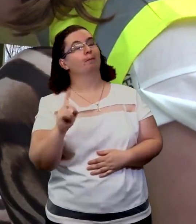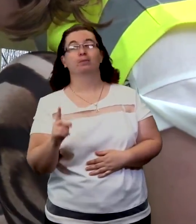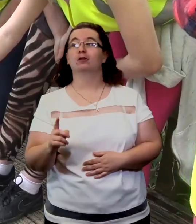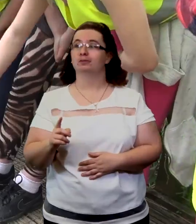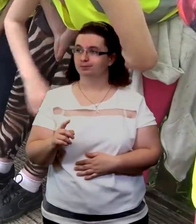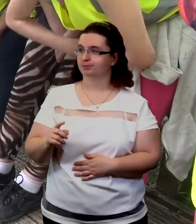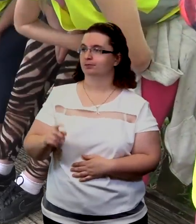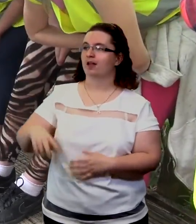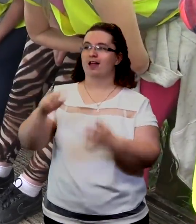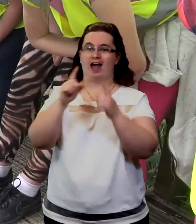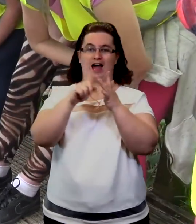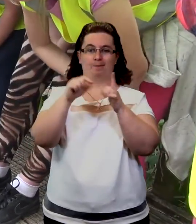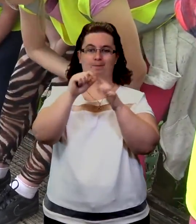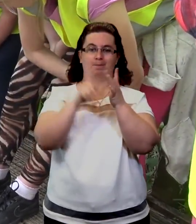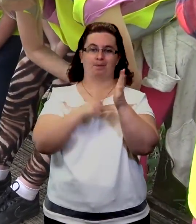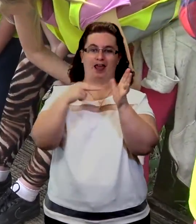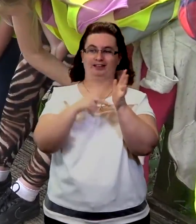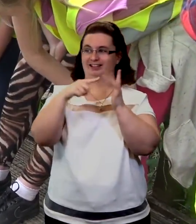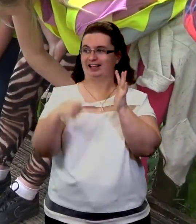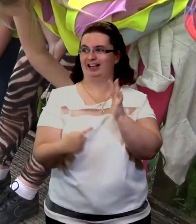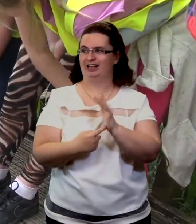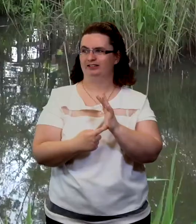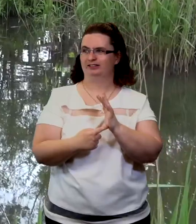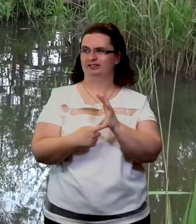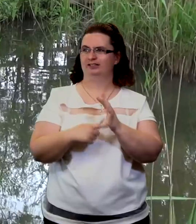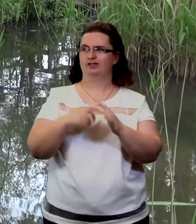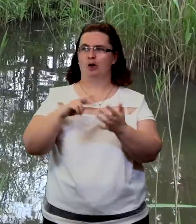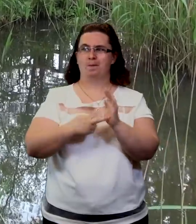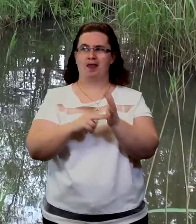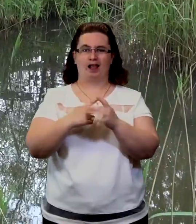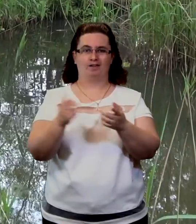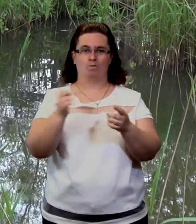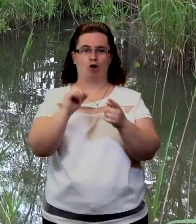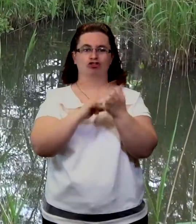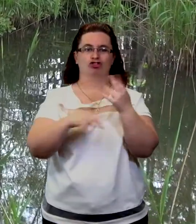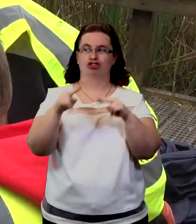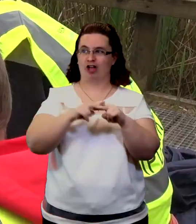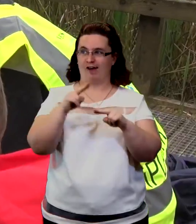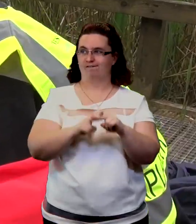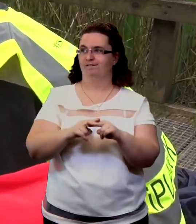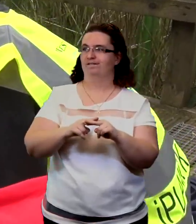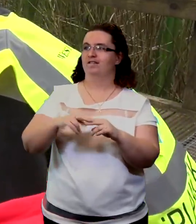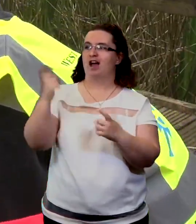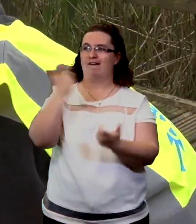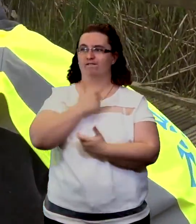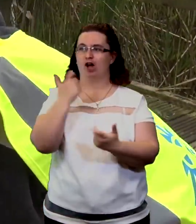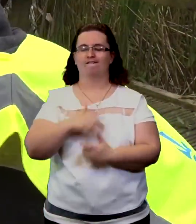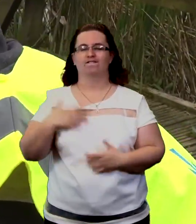Whatever. We've been pond dipping, yep. We've been looking for different creatures that we found in the pond. We found a